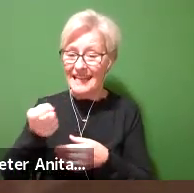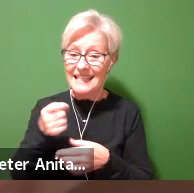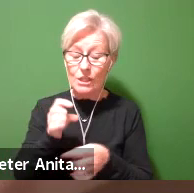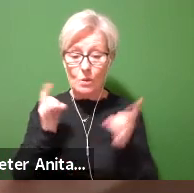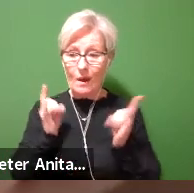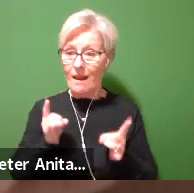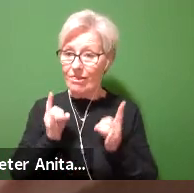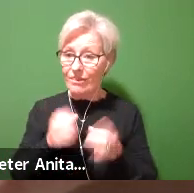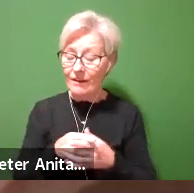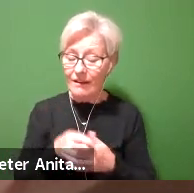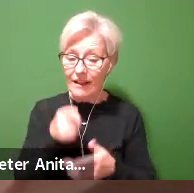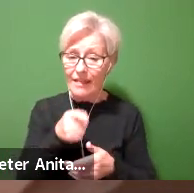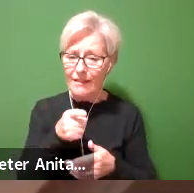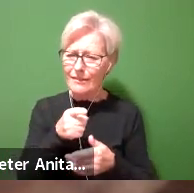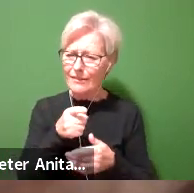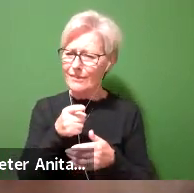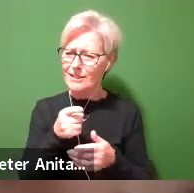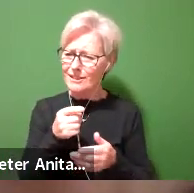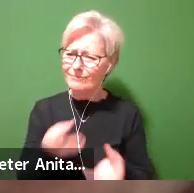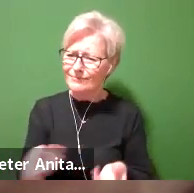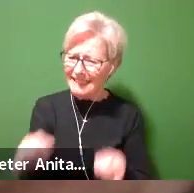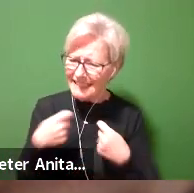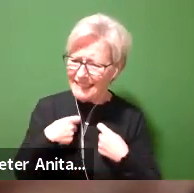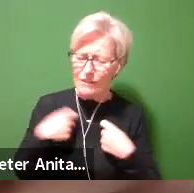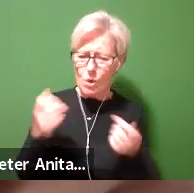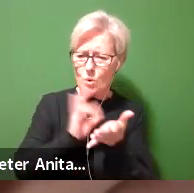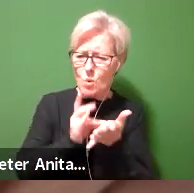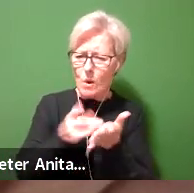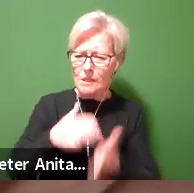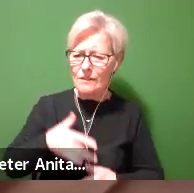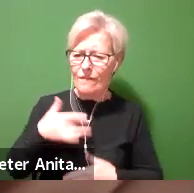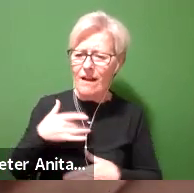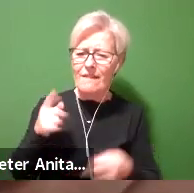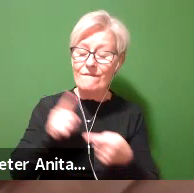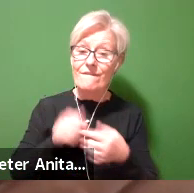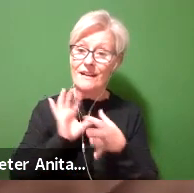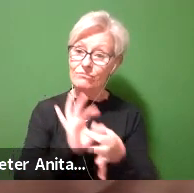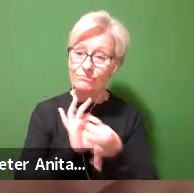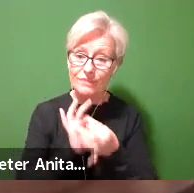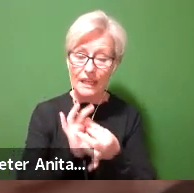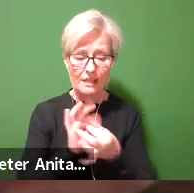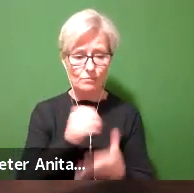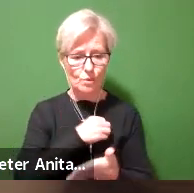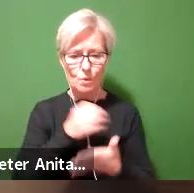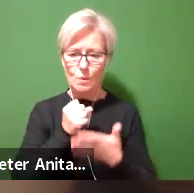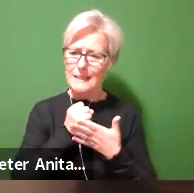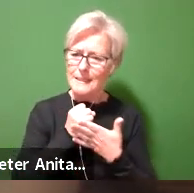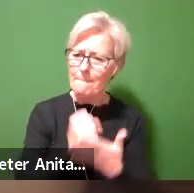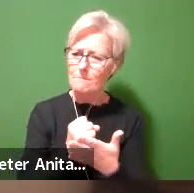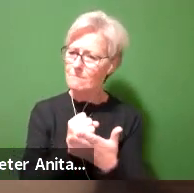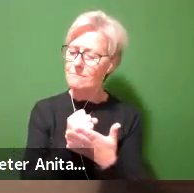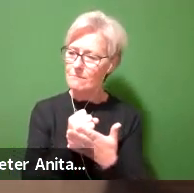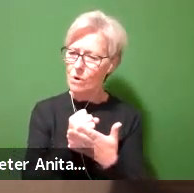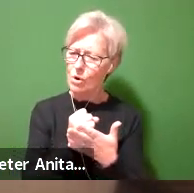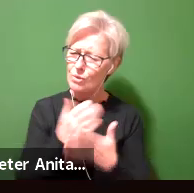to the quality of life and the quality of intimate relationships, both of which support individual and societal well-being.